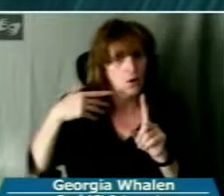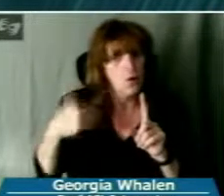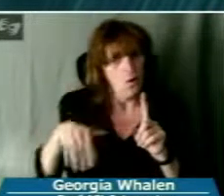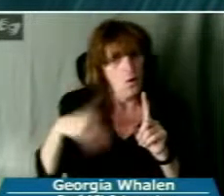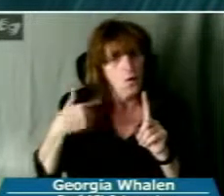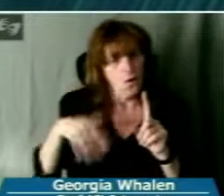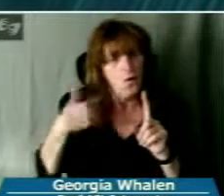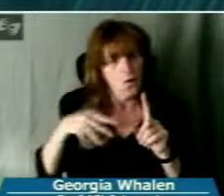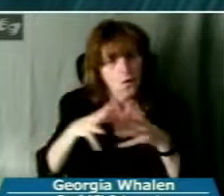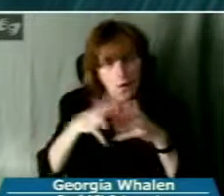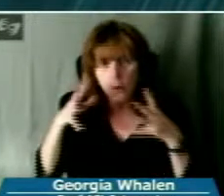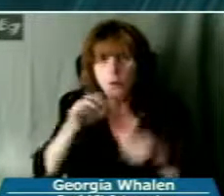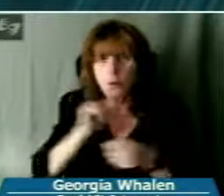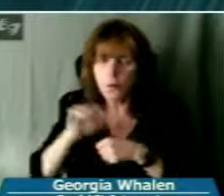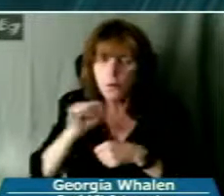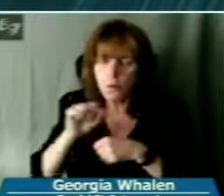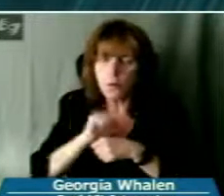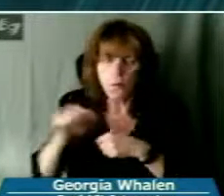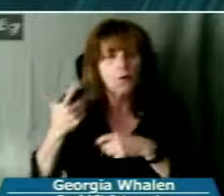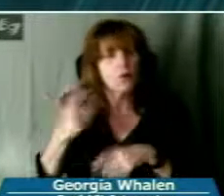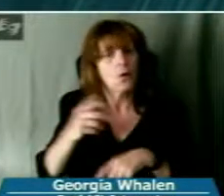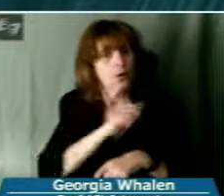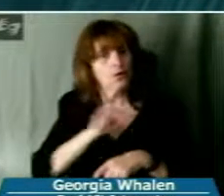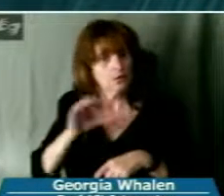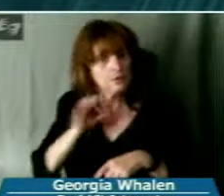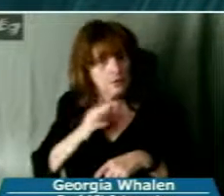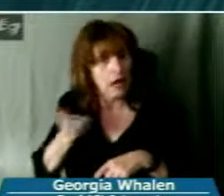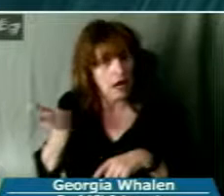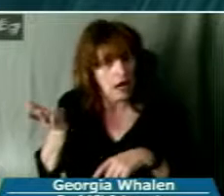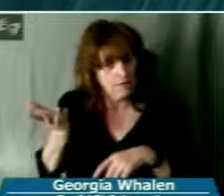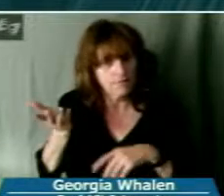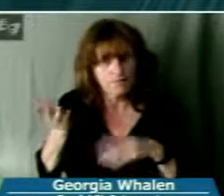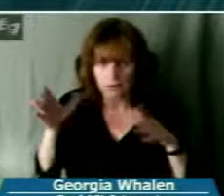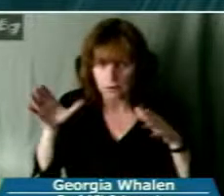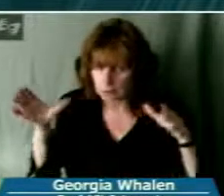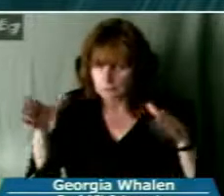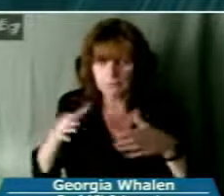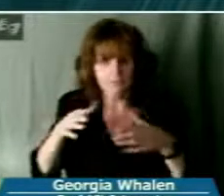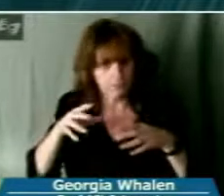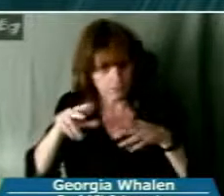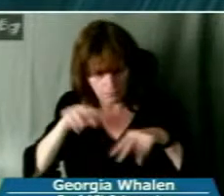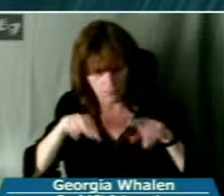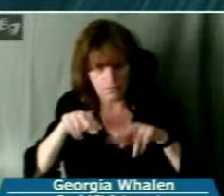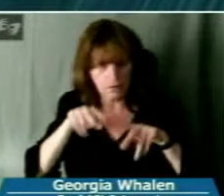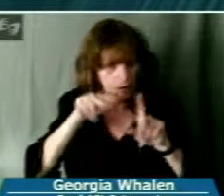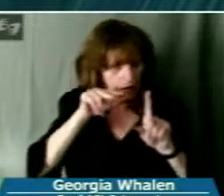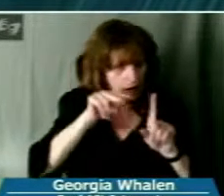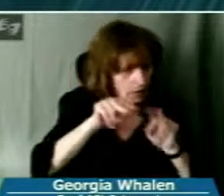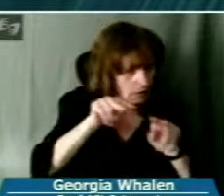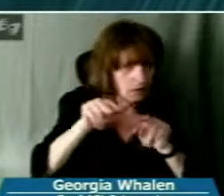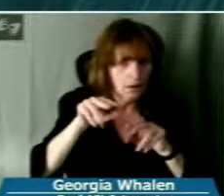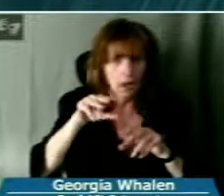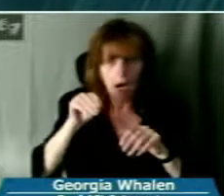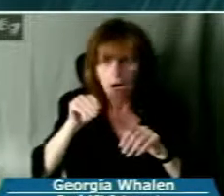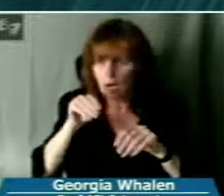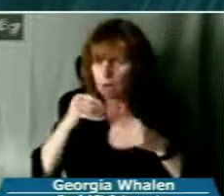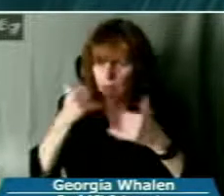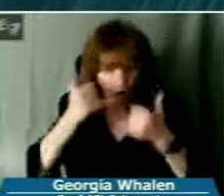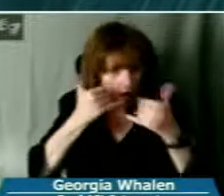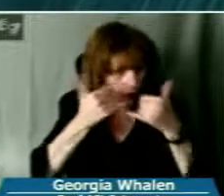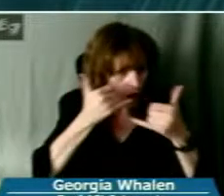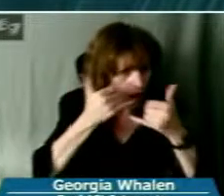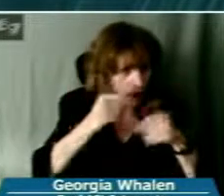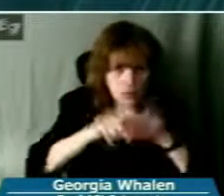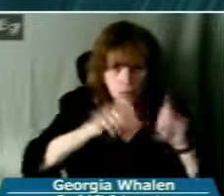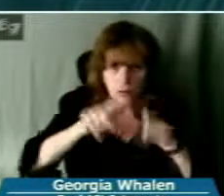been rededicated to COVID-19, and they have been able to stay on top of the scope of it. We